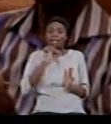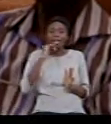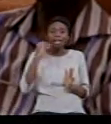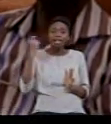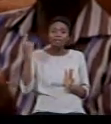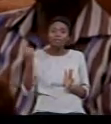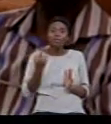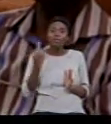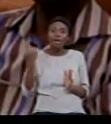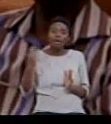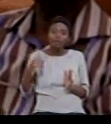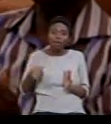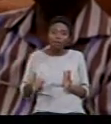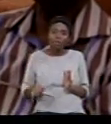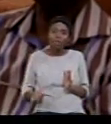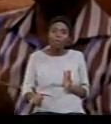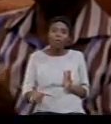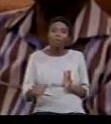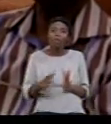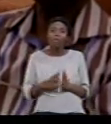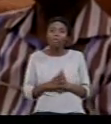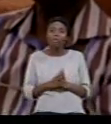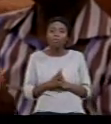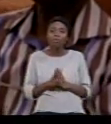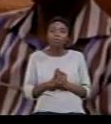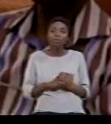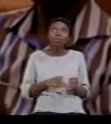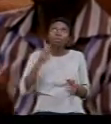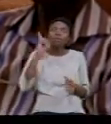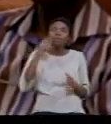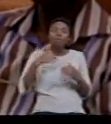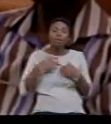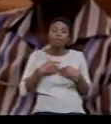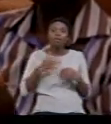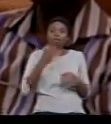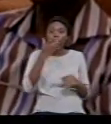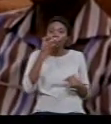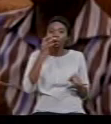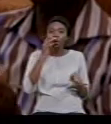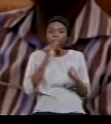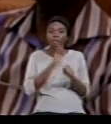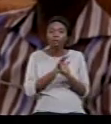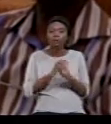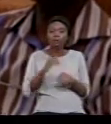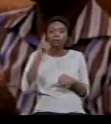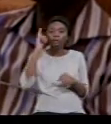faithfulness is forevermore, forevermore.